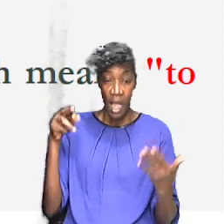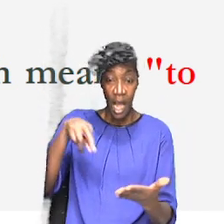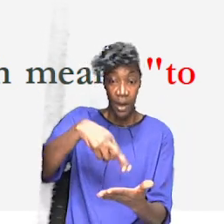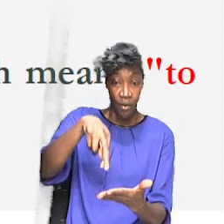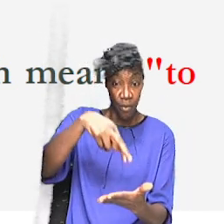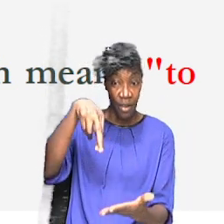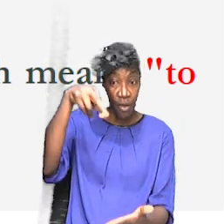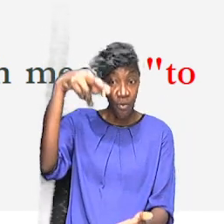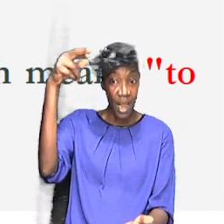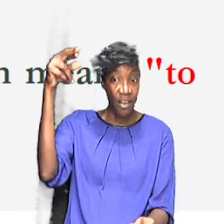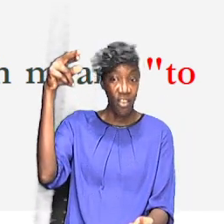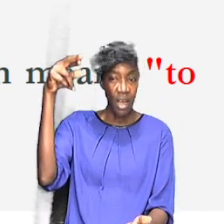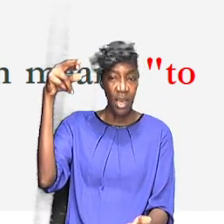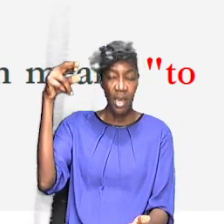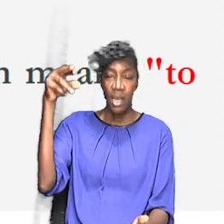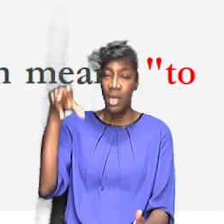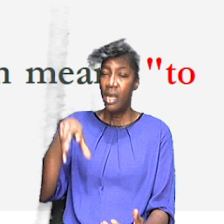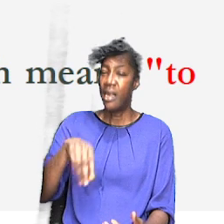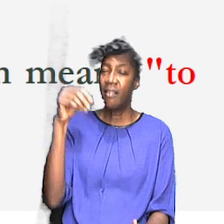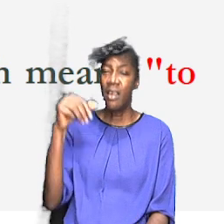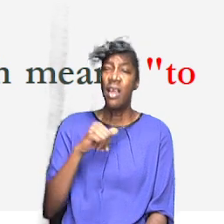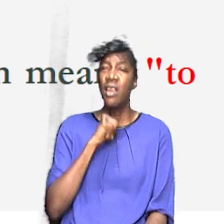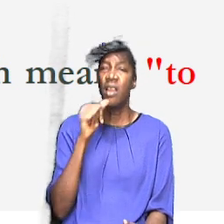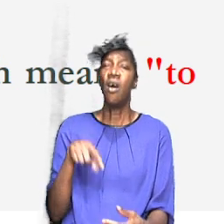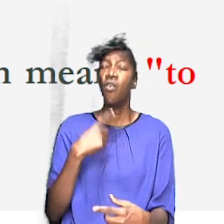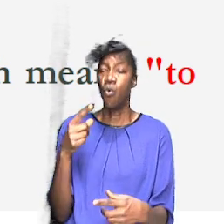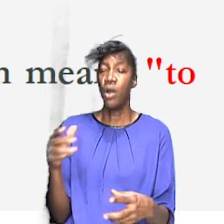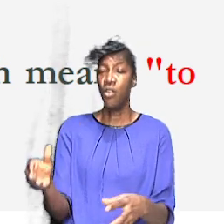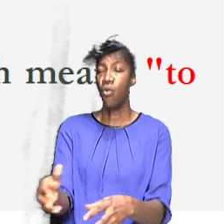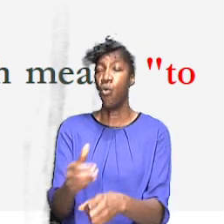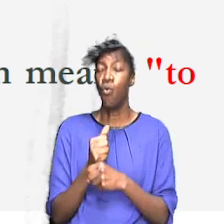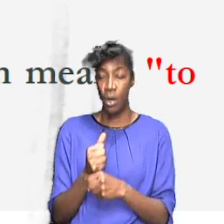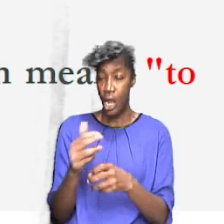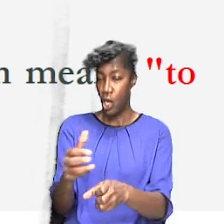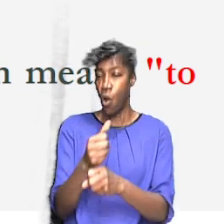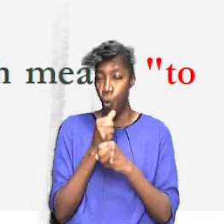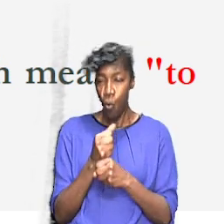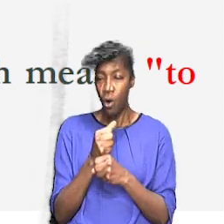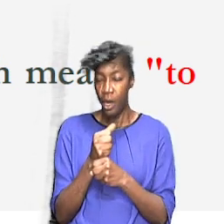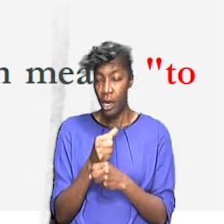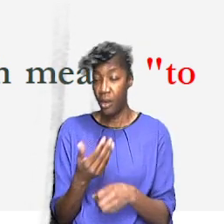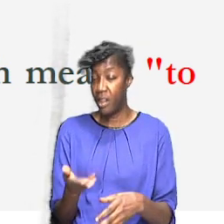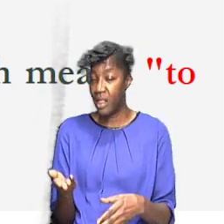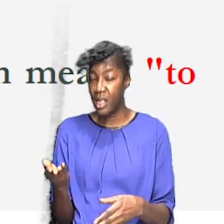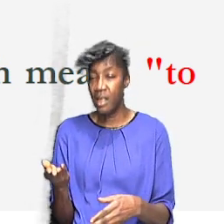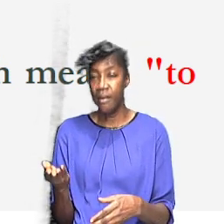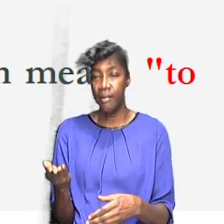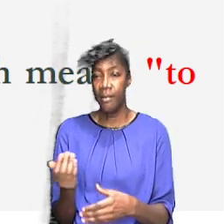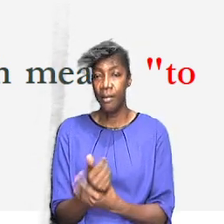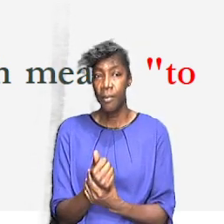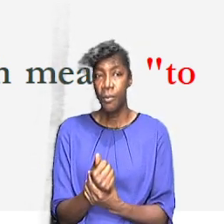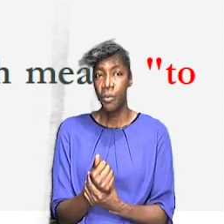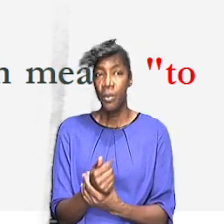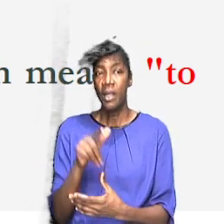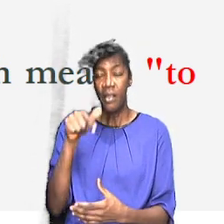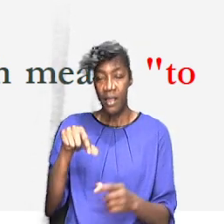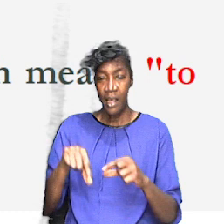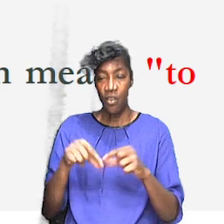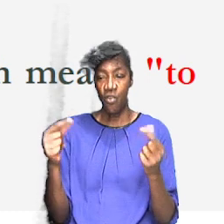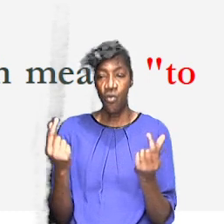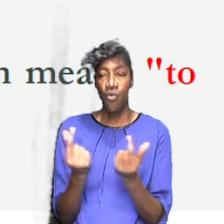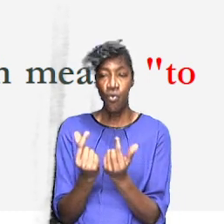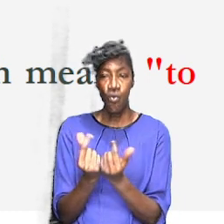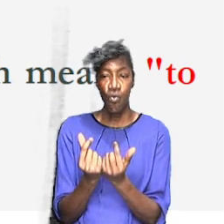resurrection and things like this. They decided that they're not going to withhold these things, and they held on to some Greek things. Amen. And this set of group became known